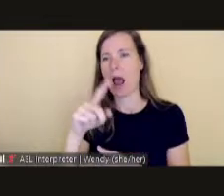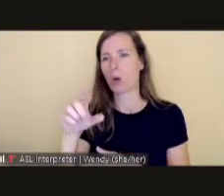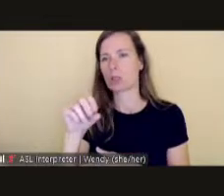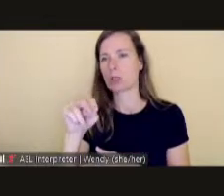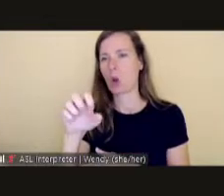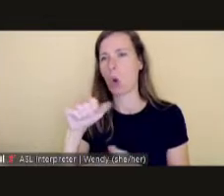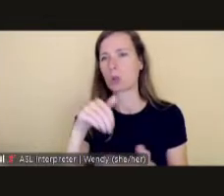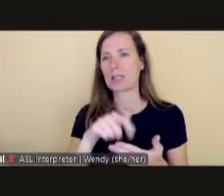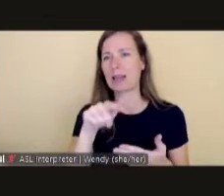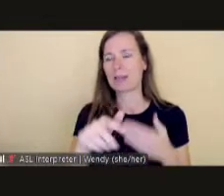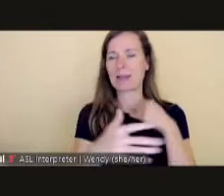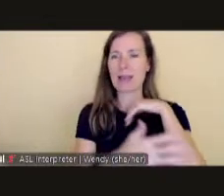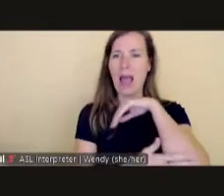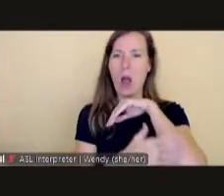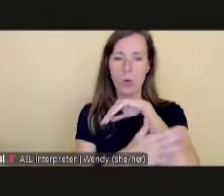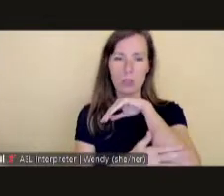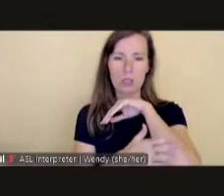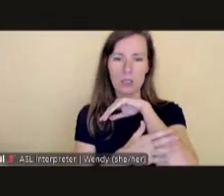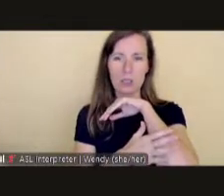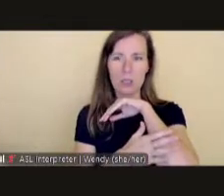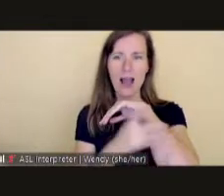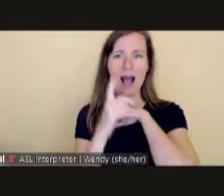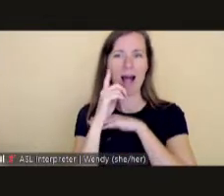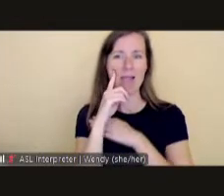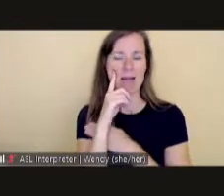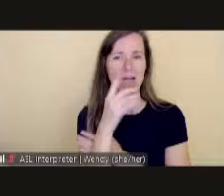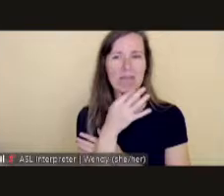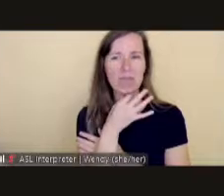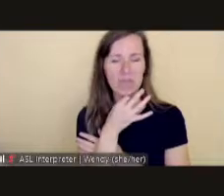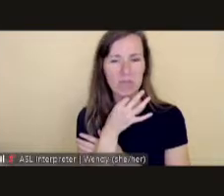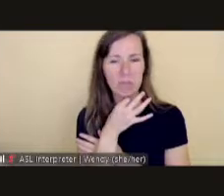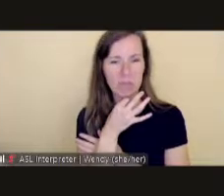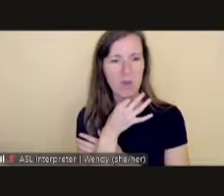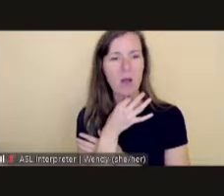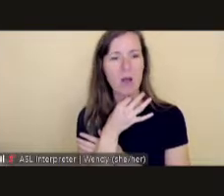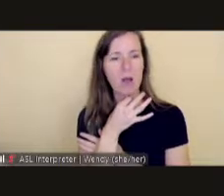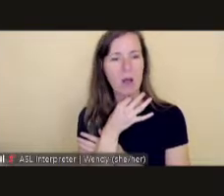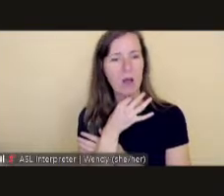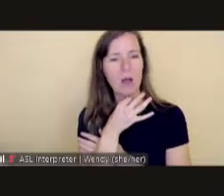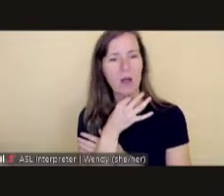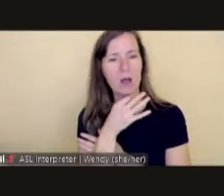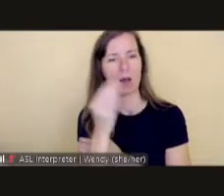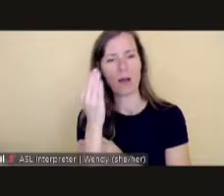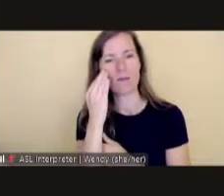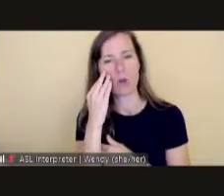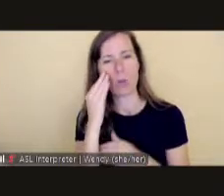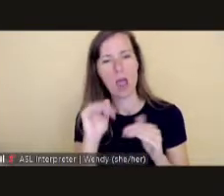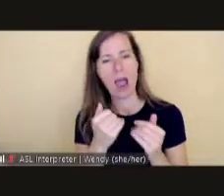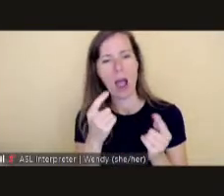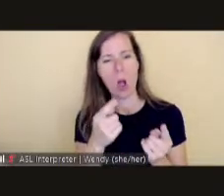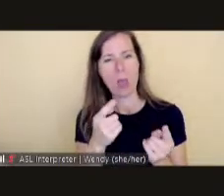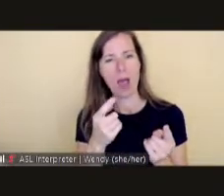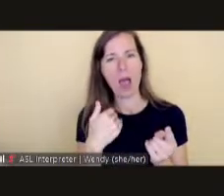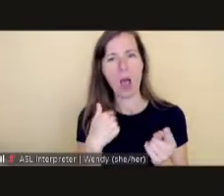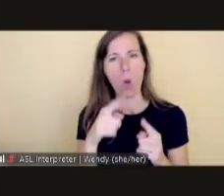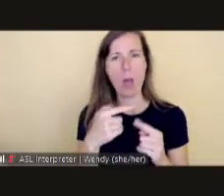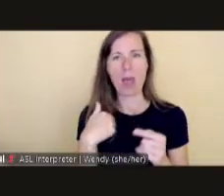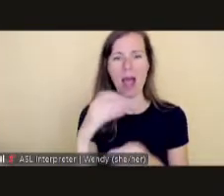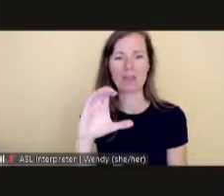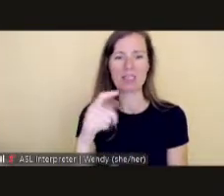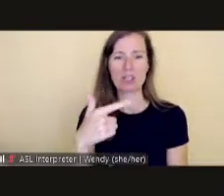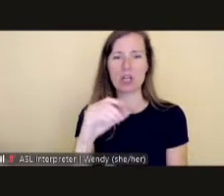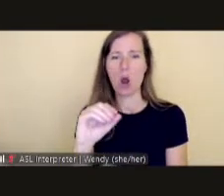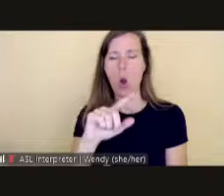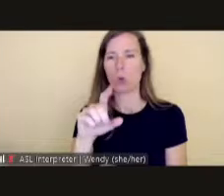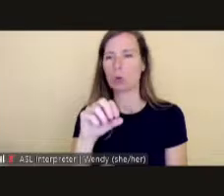a peculiarity in how they carried it over when they added it to the CGO zone, which is getting pretty technical,